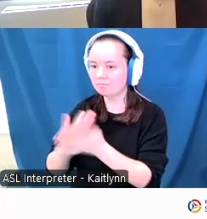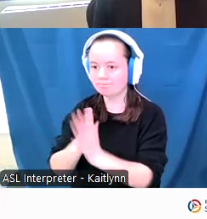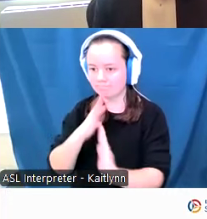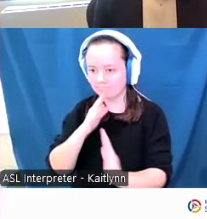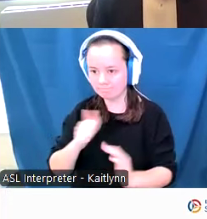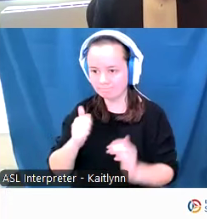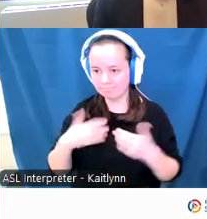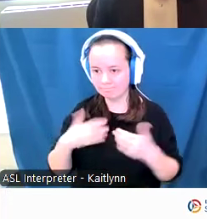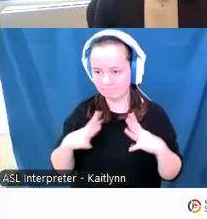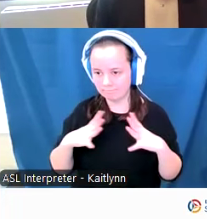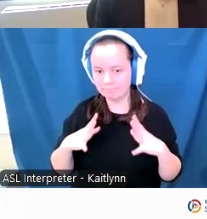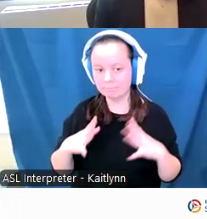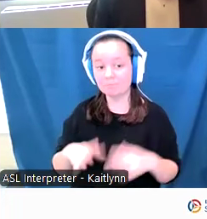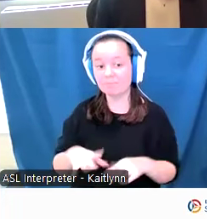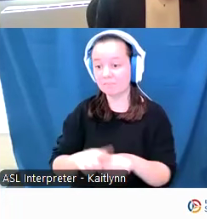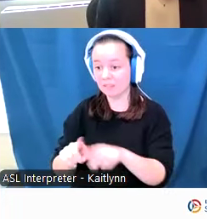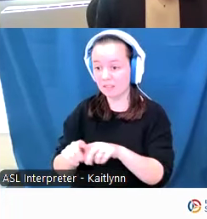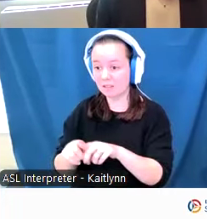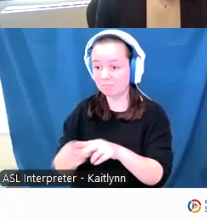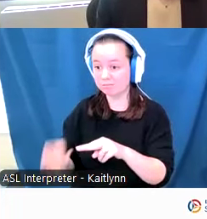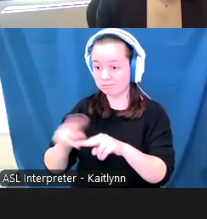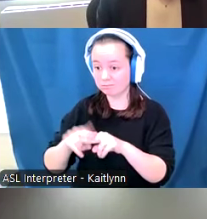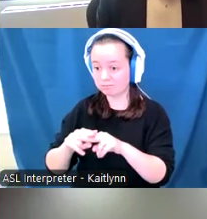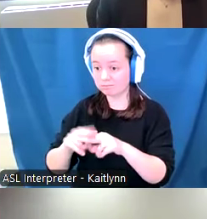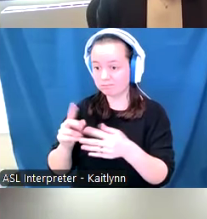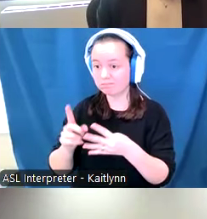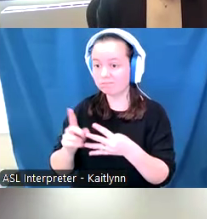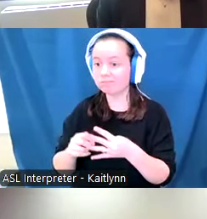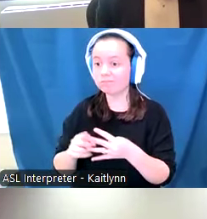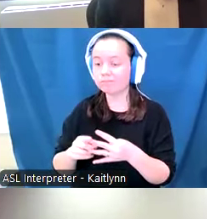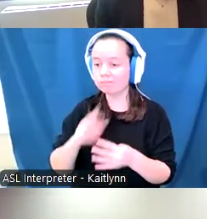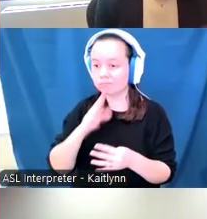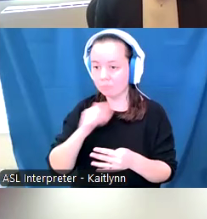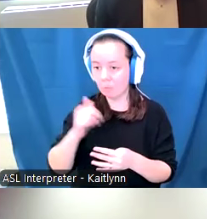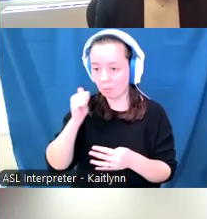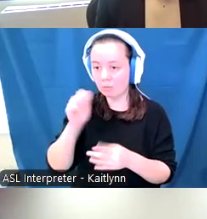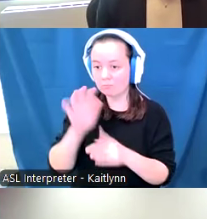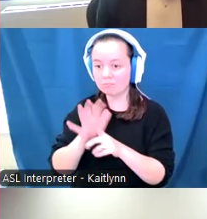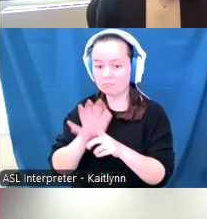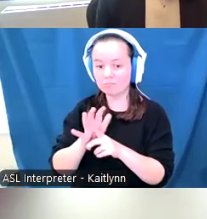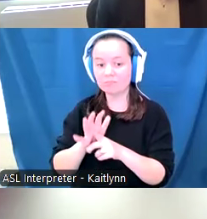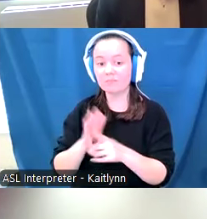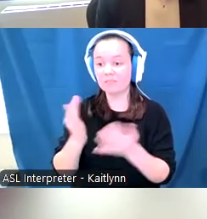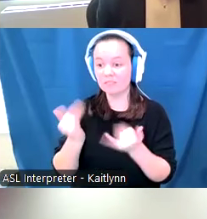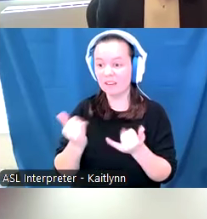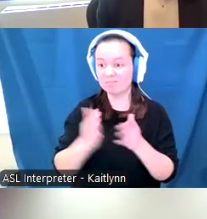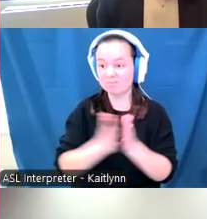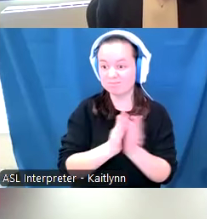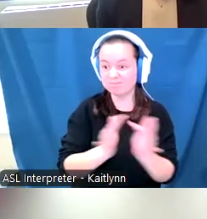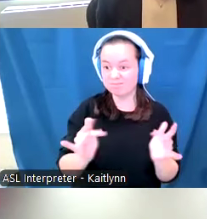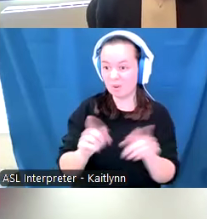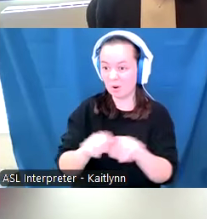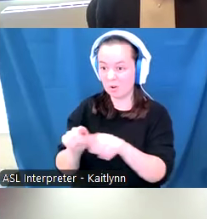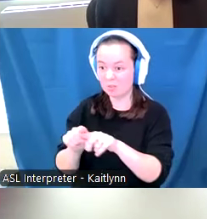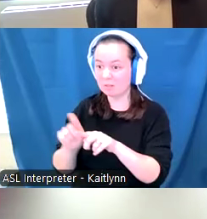is increasing life expectancy, which means that the older adult population is not only expanding, but this population will also need